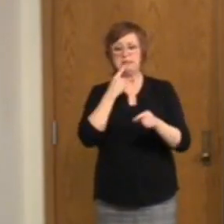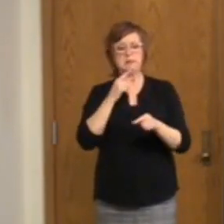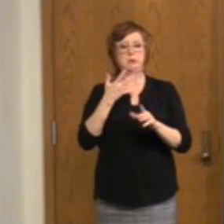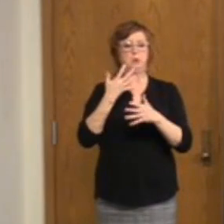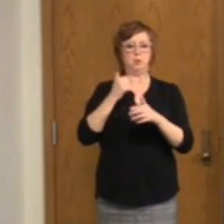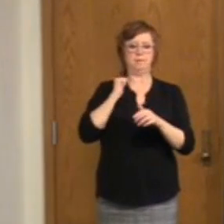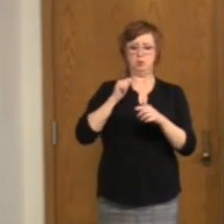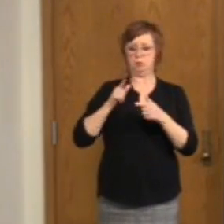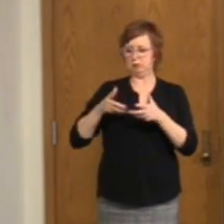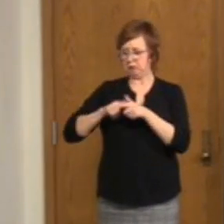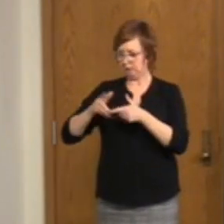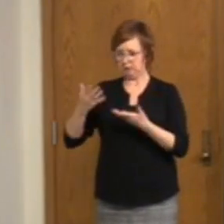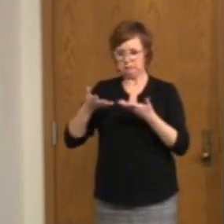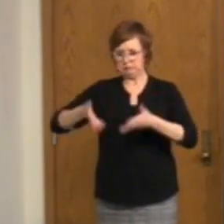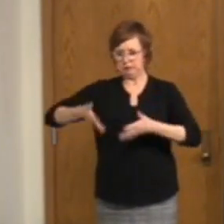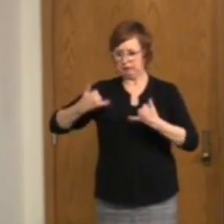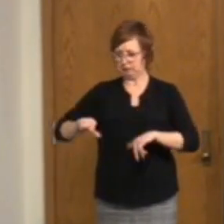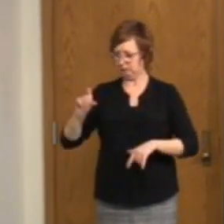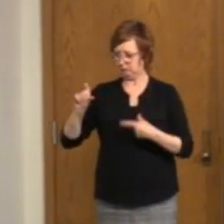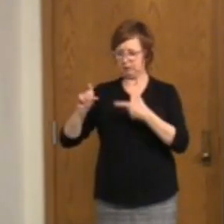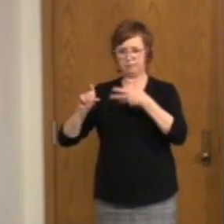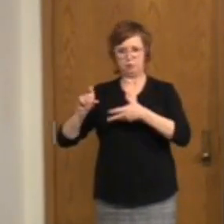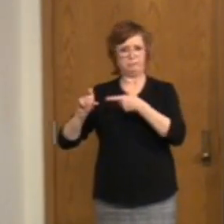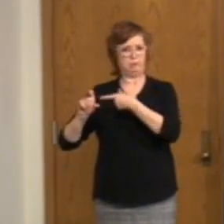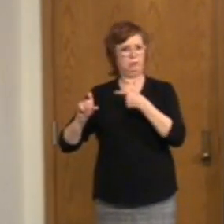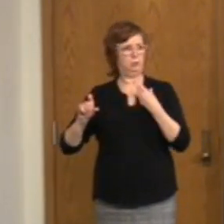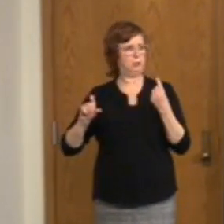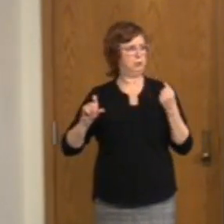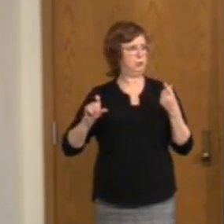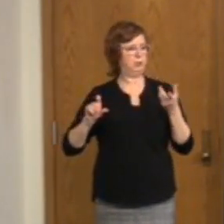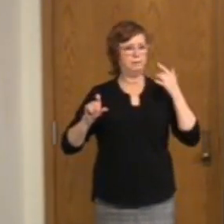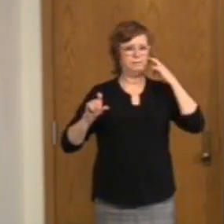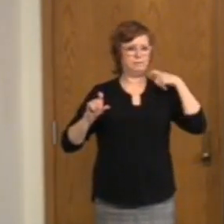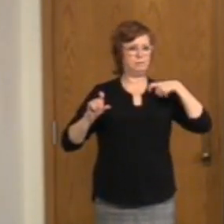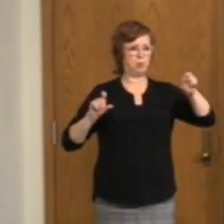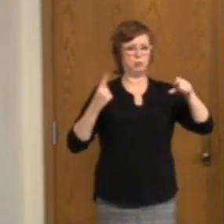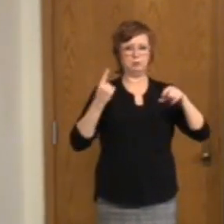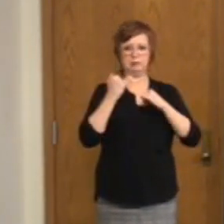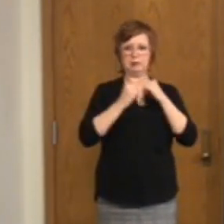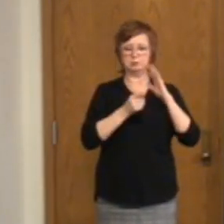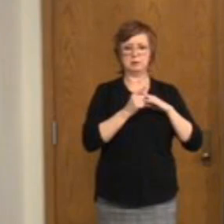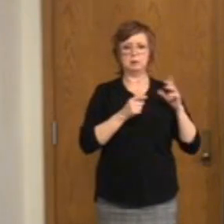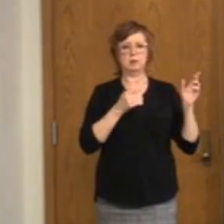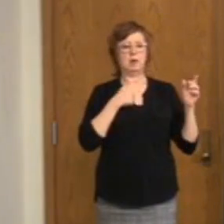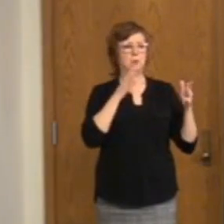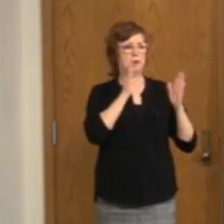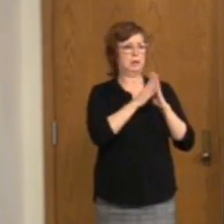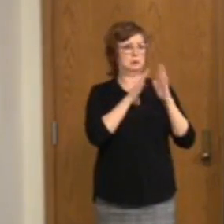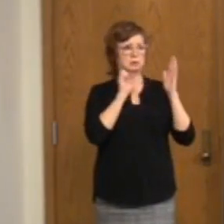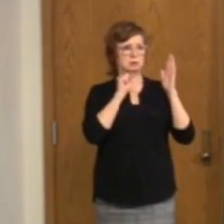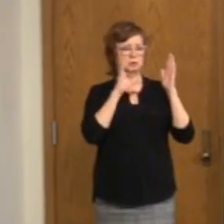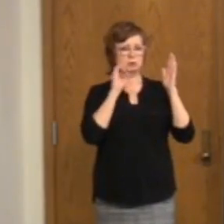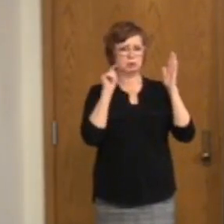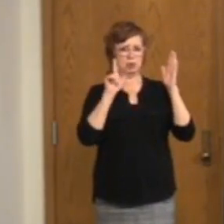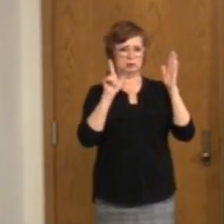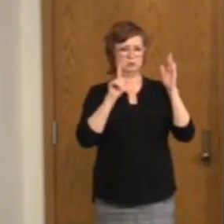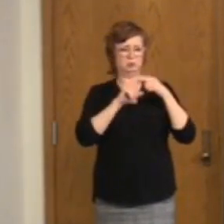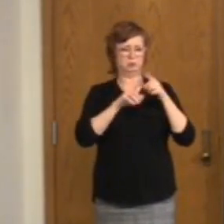of their frozen state, for instance, with the Pfizer vaccine? So maybe we can ask Scott to speak to that. We have to emphasize